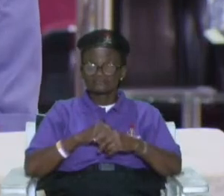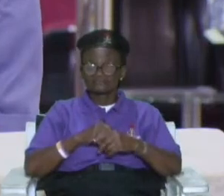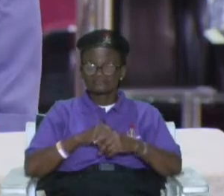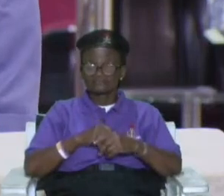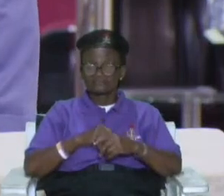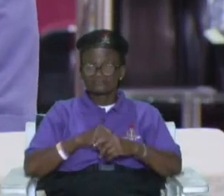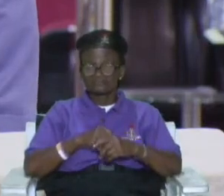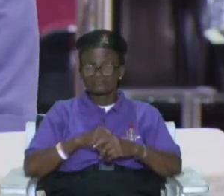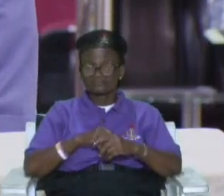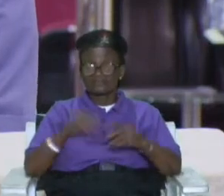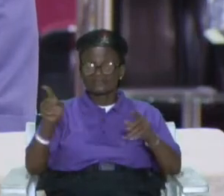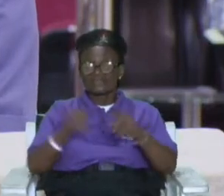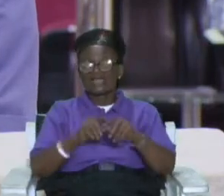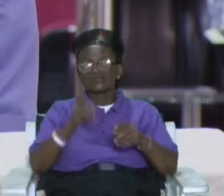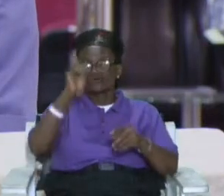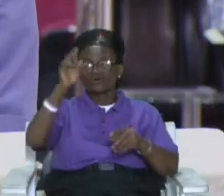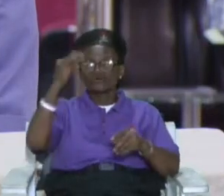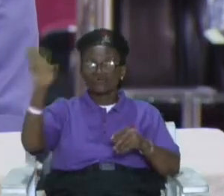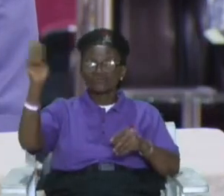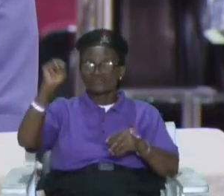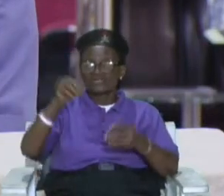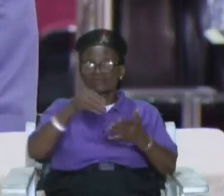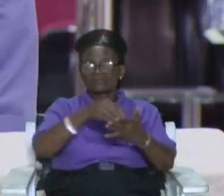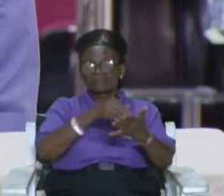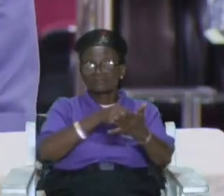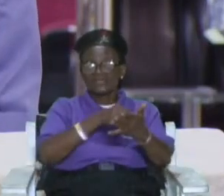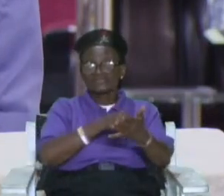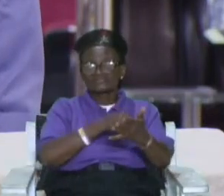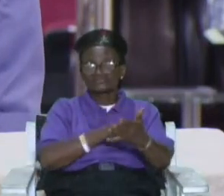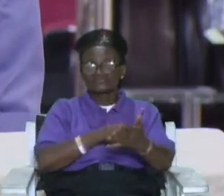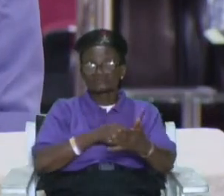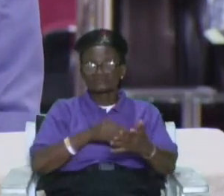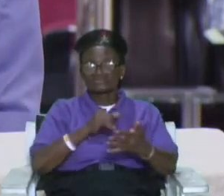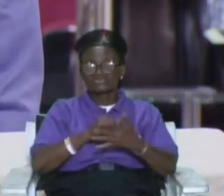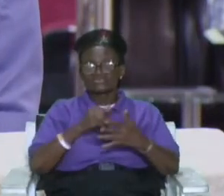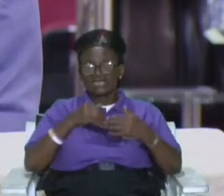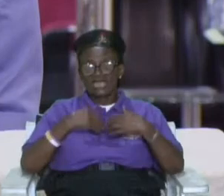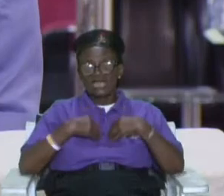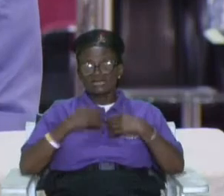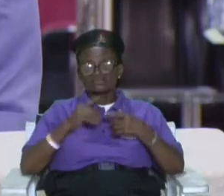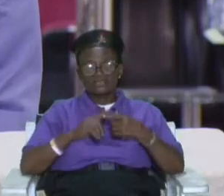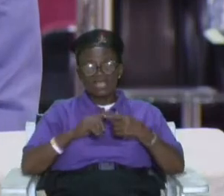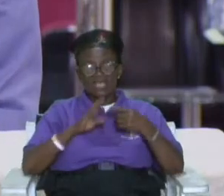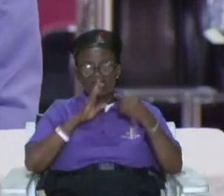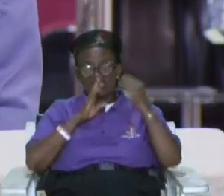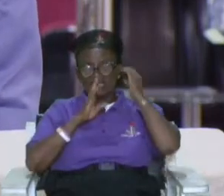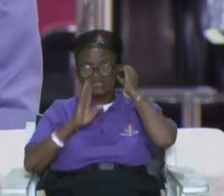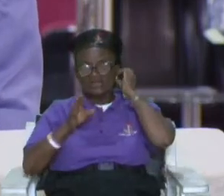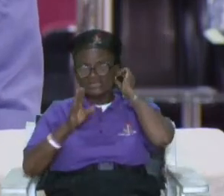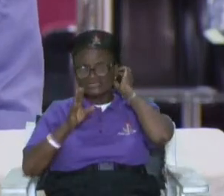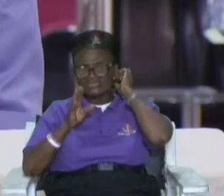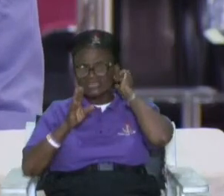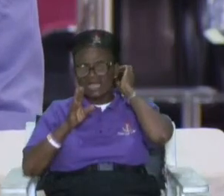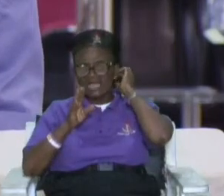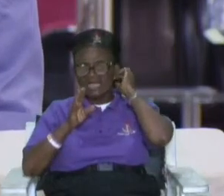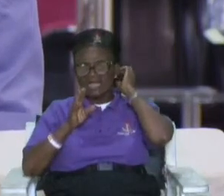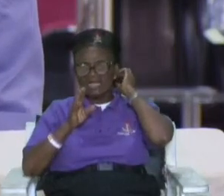Like one of them mentioned, it has to be a hand that has surrendered